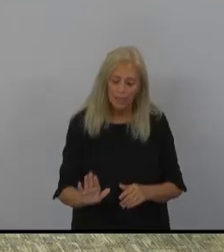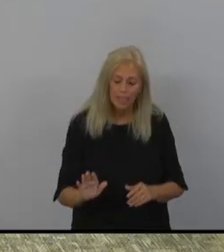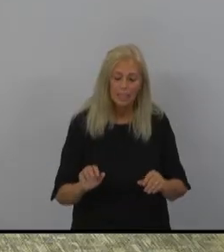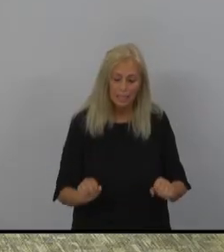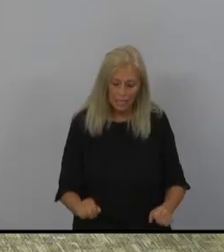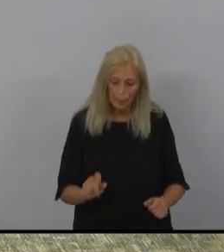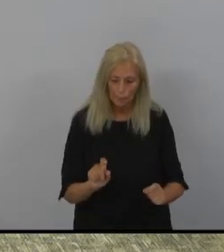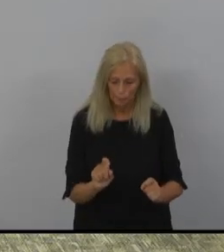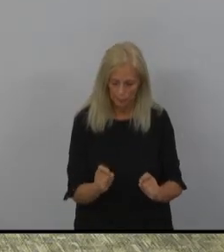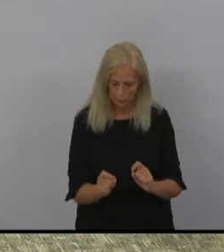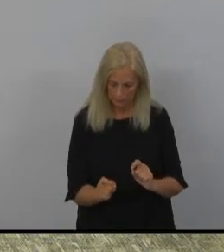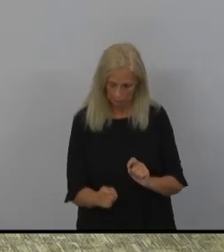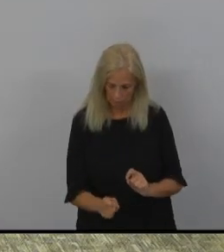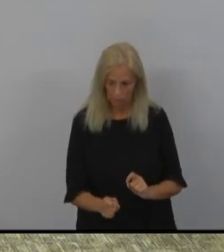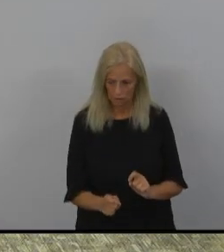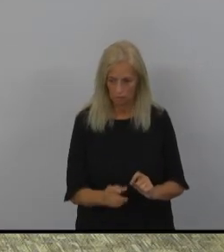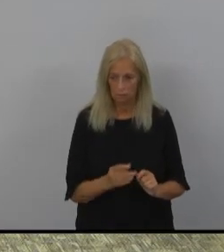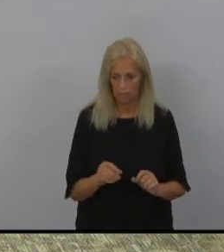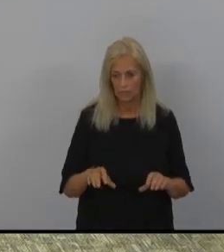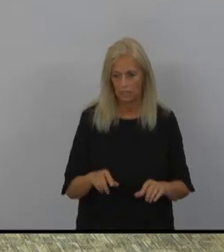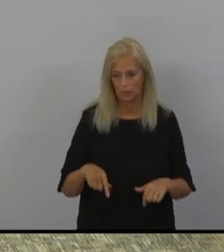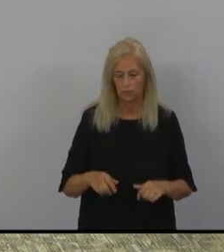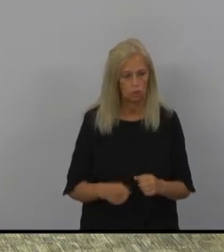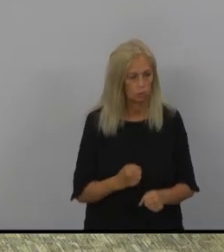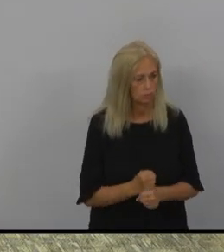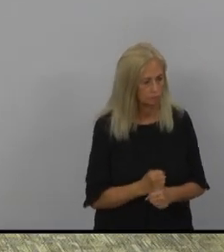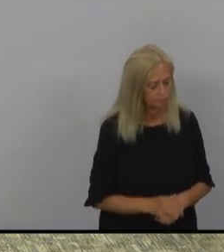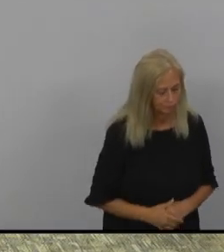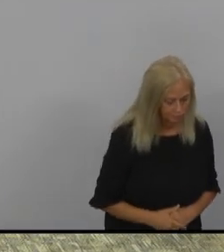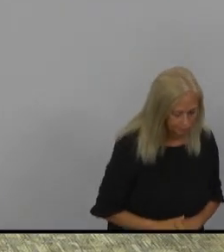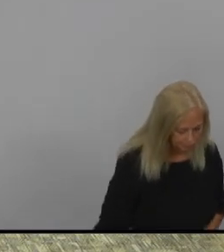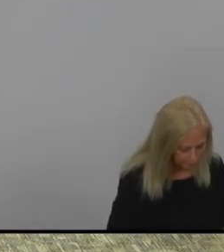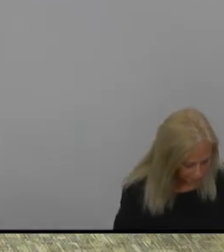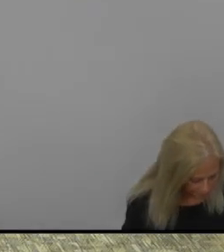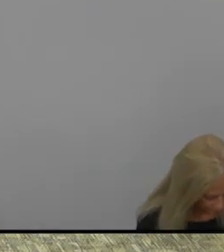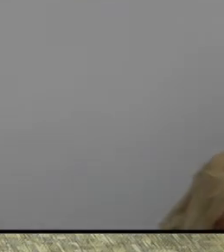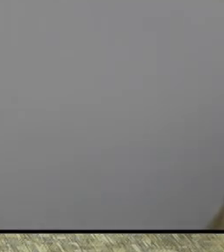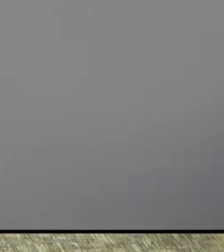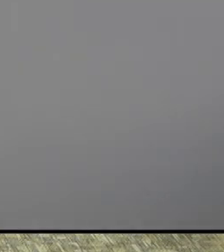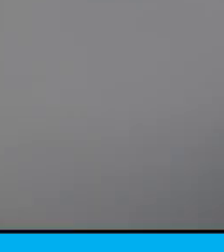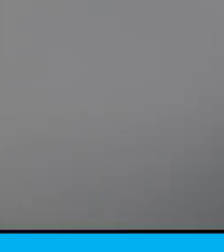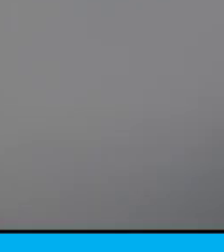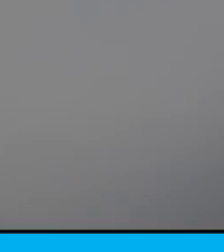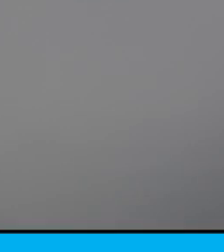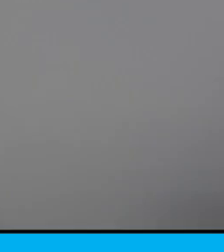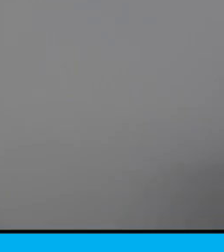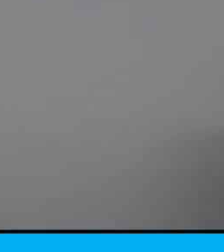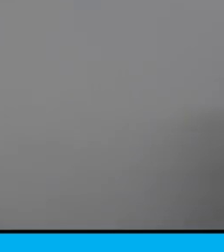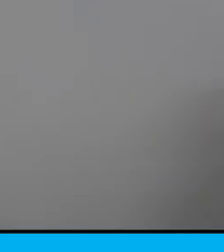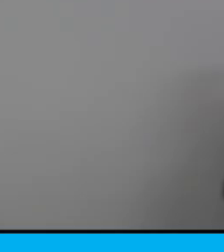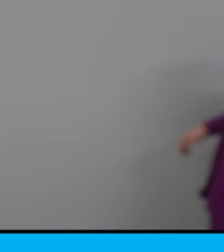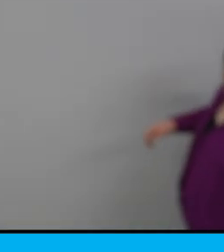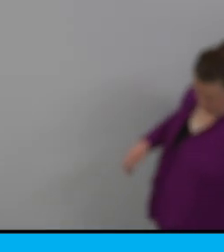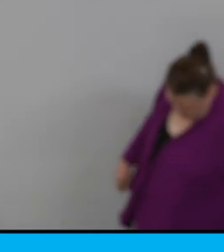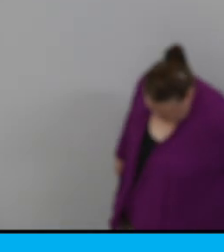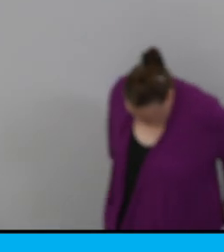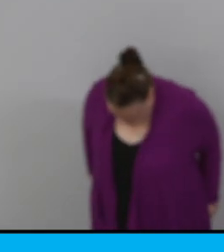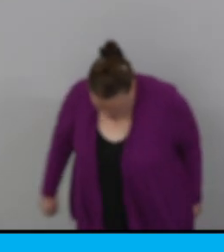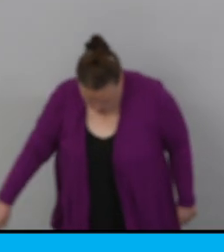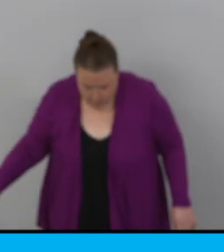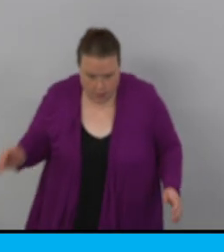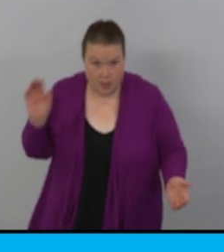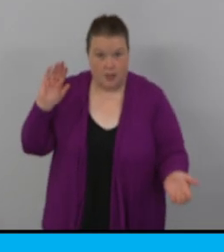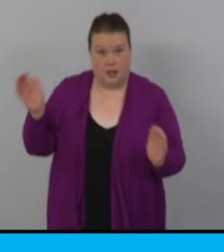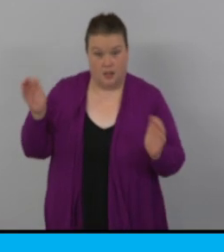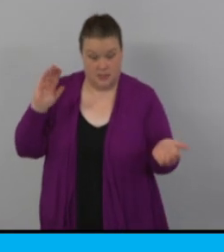in that way, and they did this year. okay, thanks. Okay, so here is what our comparison of the tax rate for the 2-year. Last year,